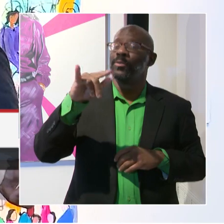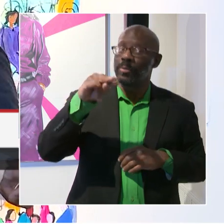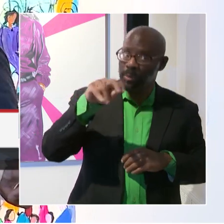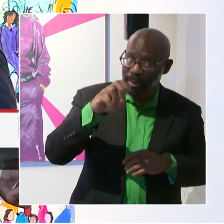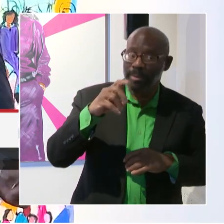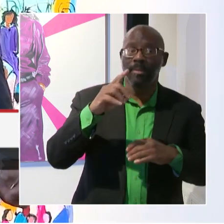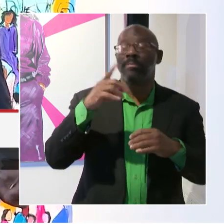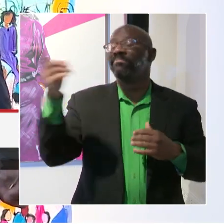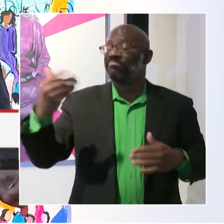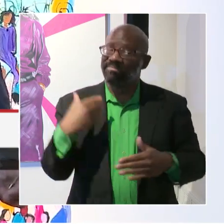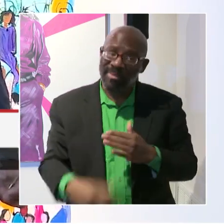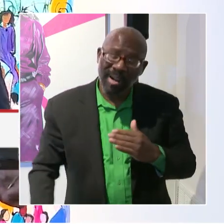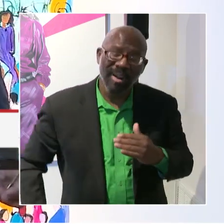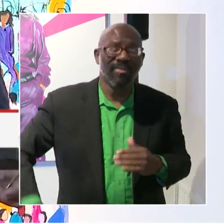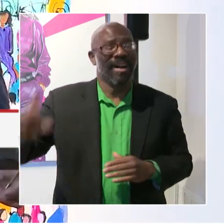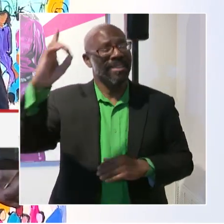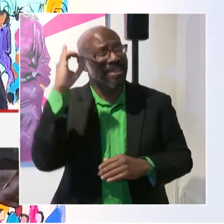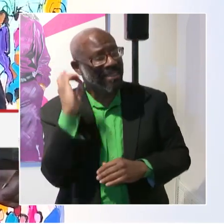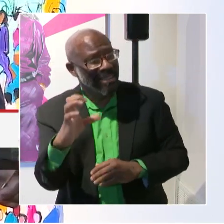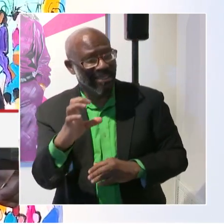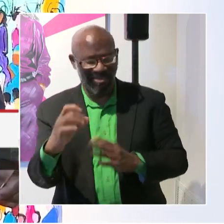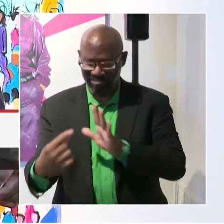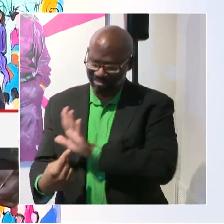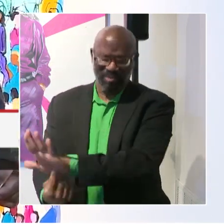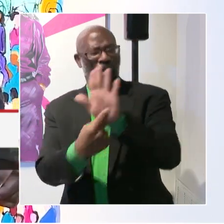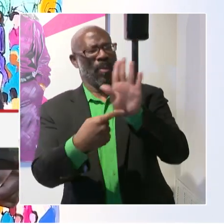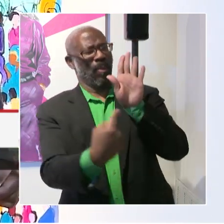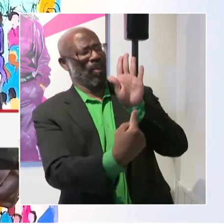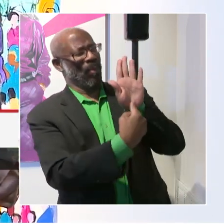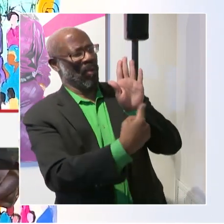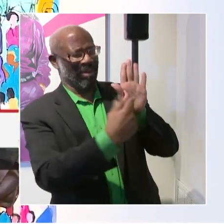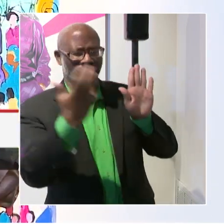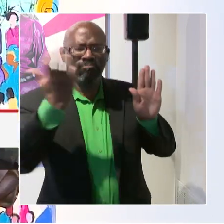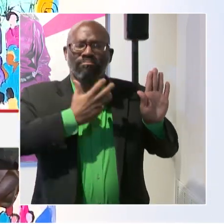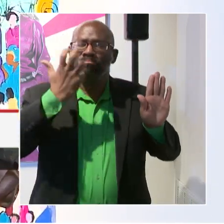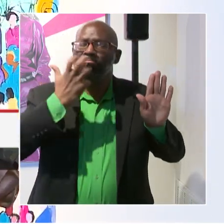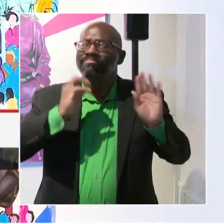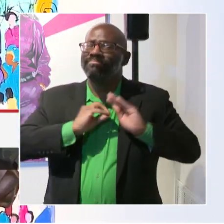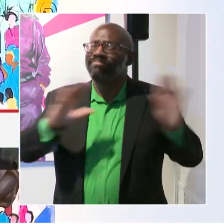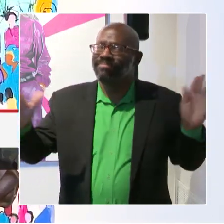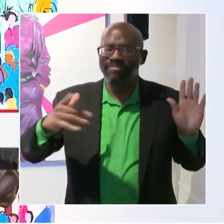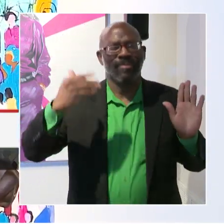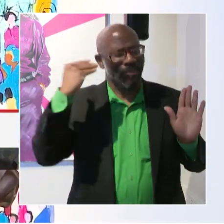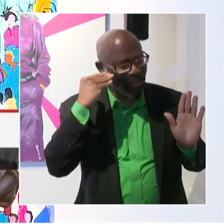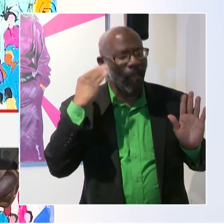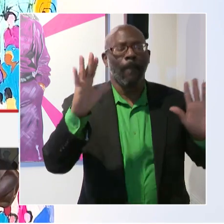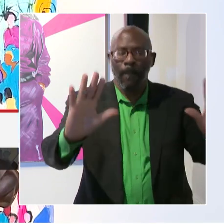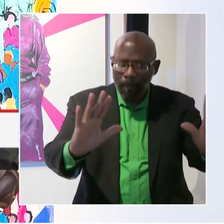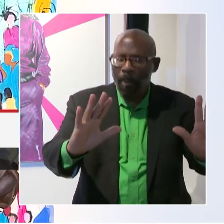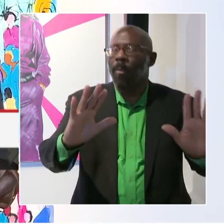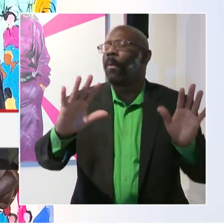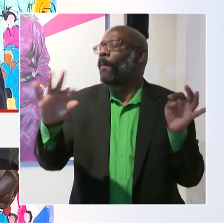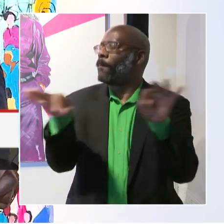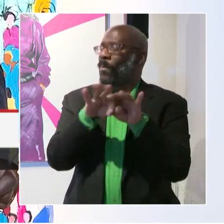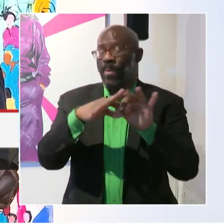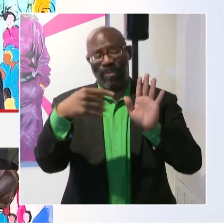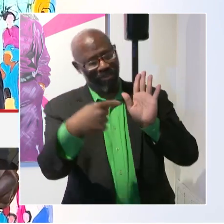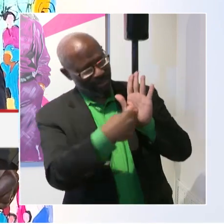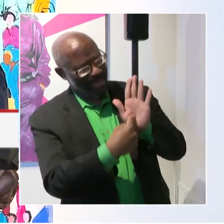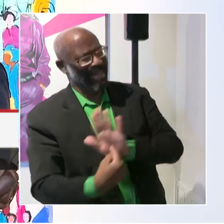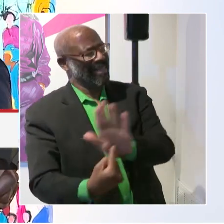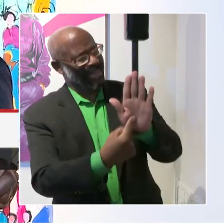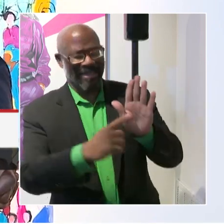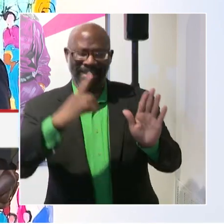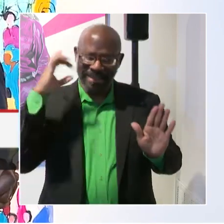apparent to those who it wasn't apparent to before, although it should have been apparent to everyone, that D.C. really is a life cycle city. You are born here, you can